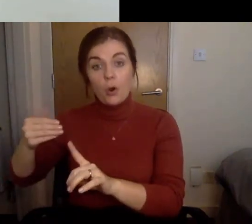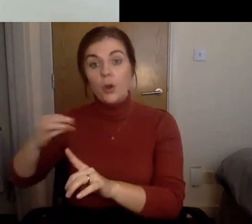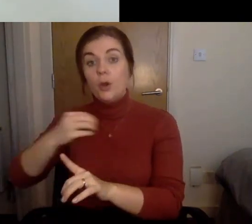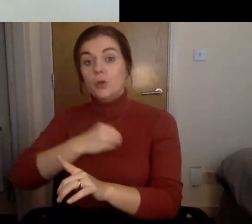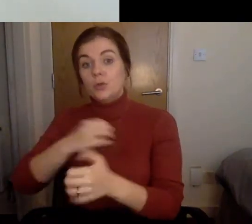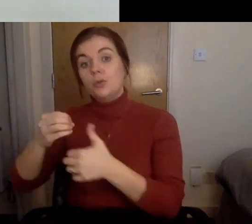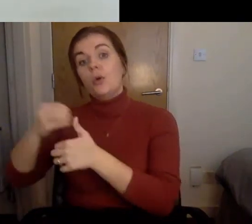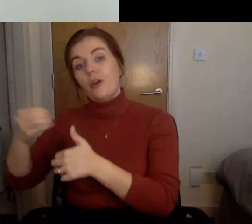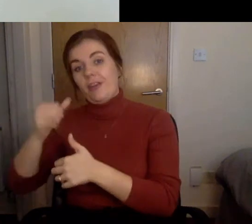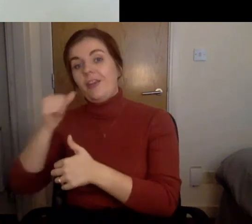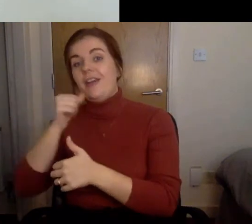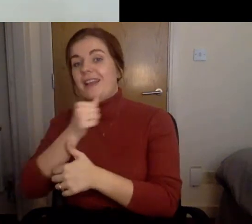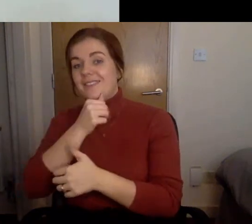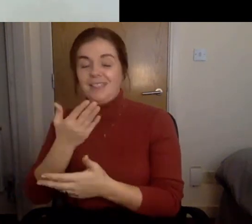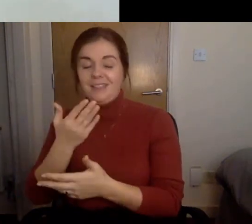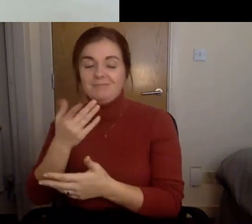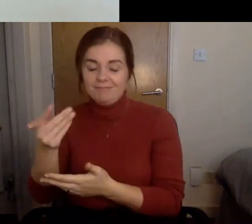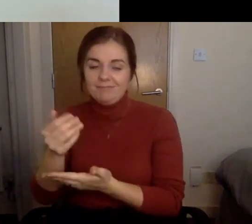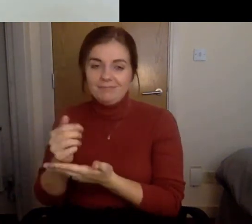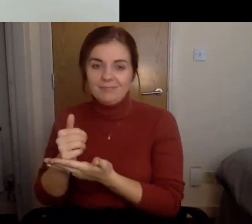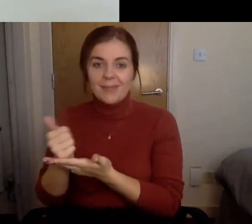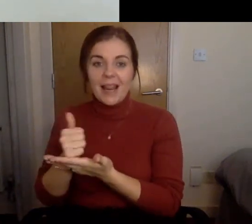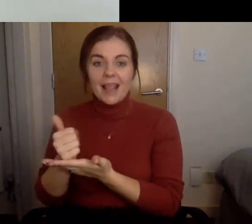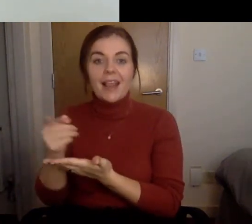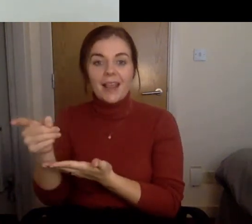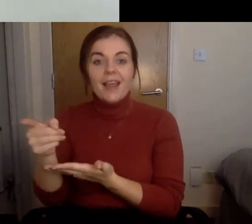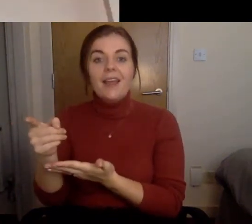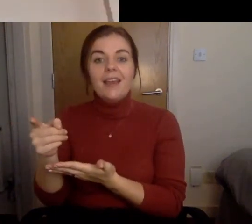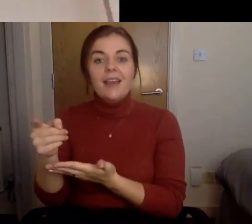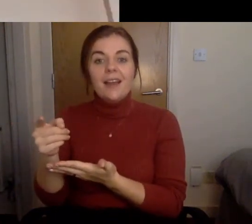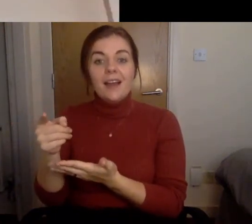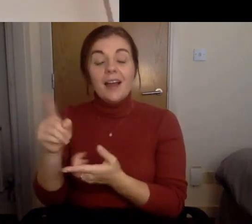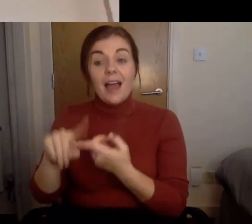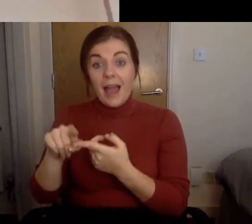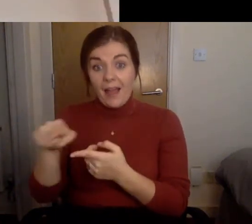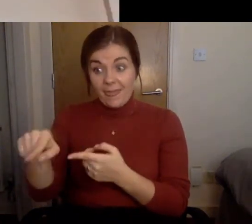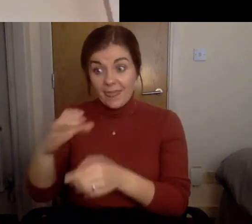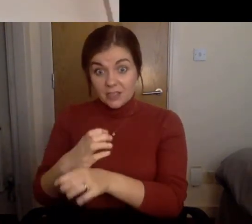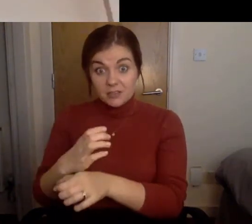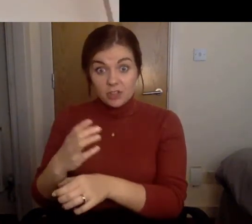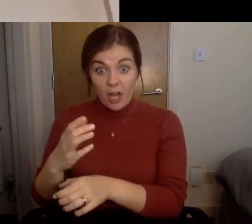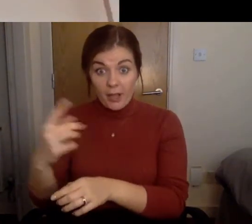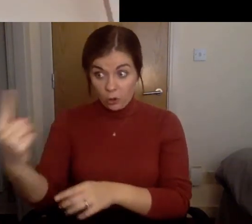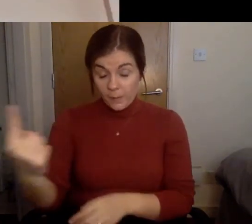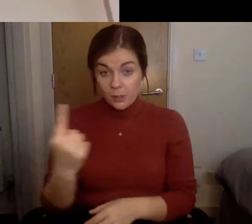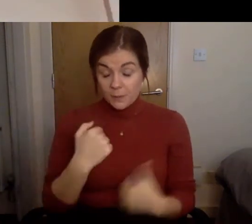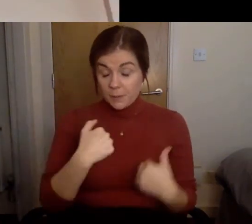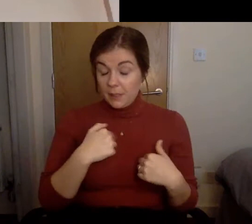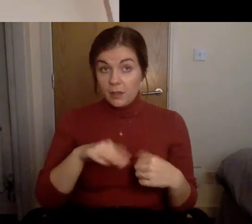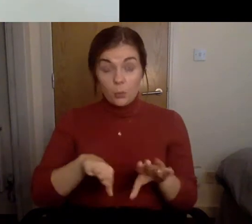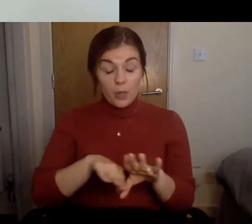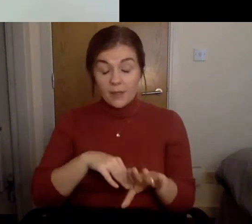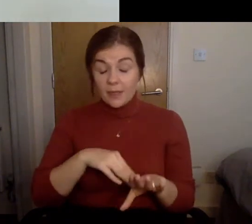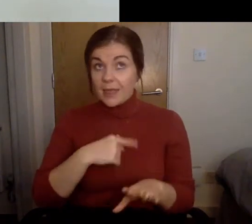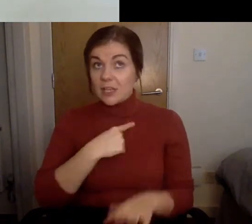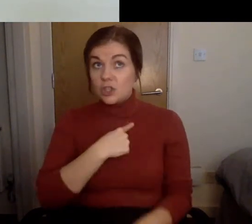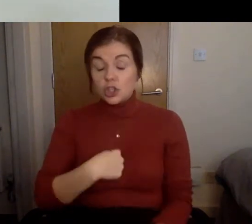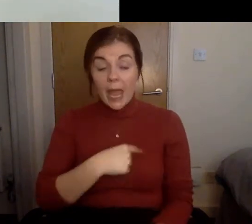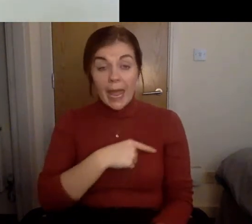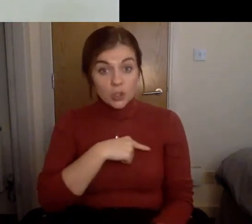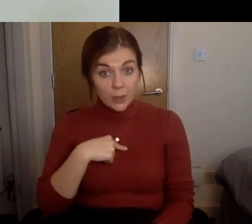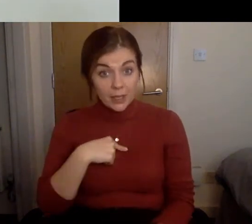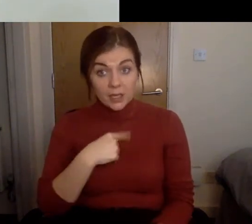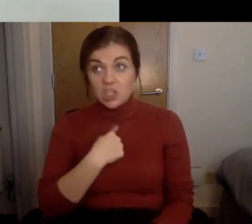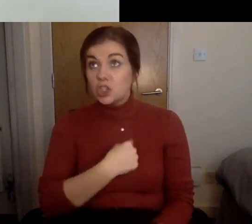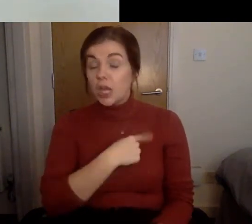other auntie. So her auntie was gay, and this kid coming up to me with the genuine